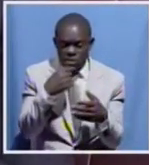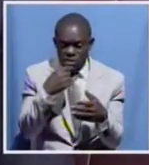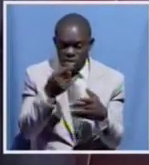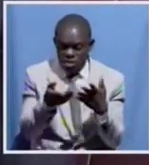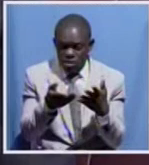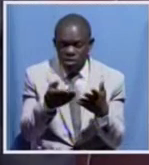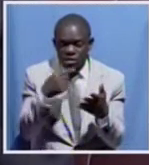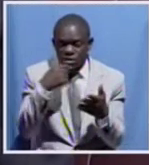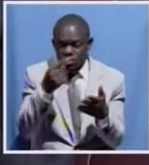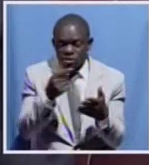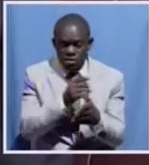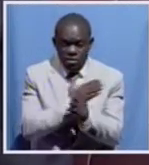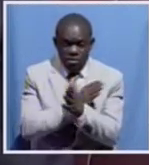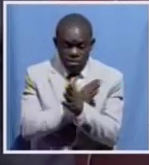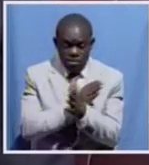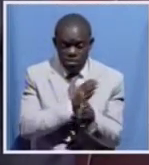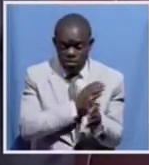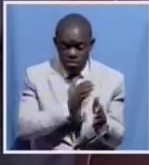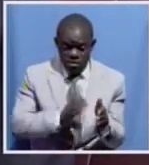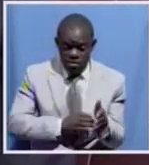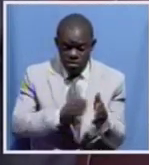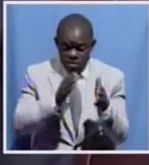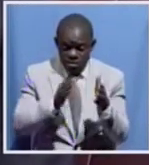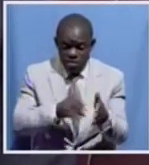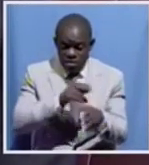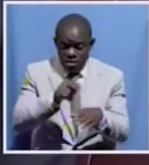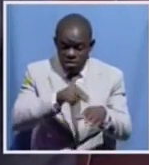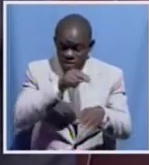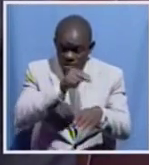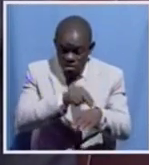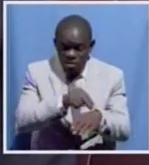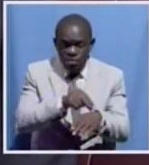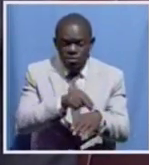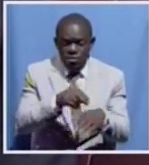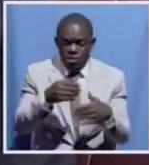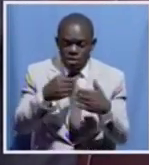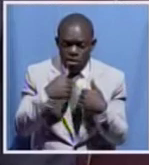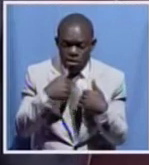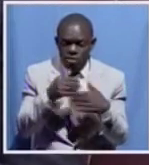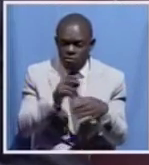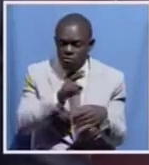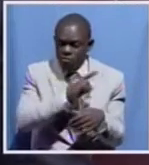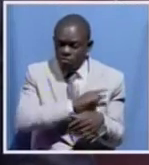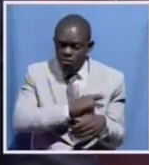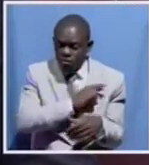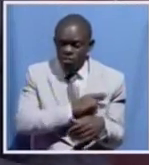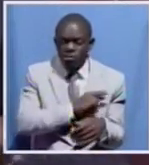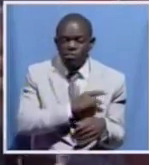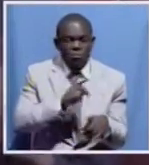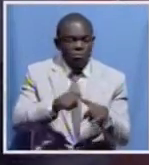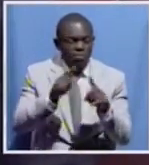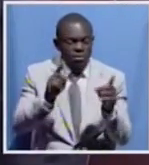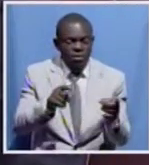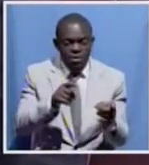religious country, a Christian nation that observes certain values, and that he would not